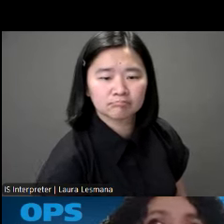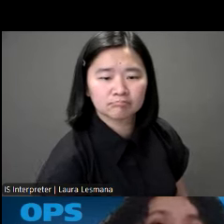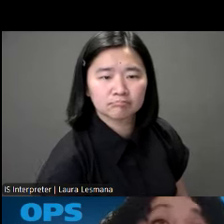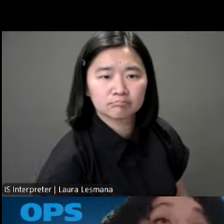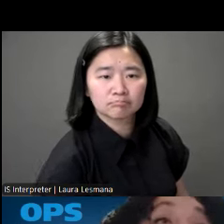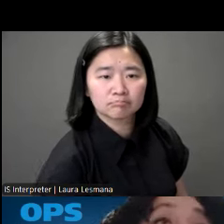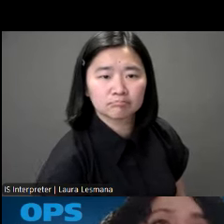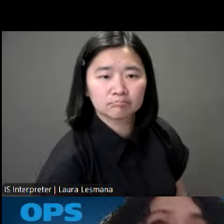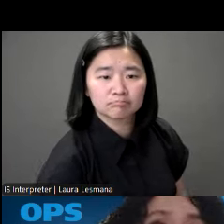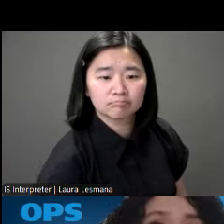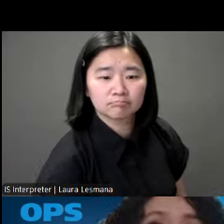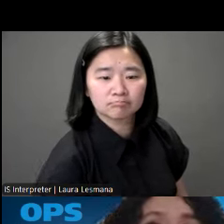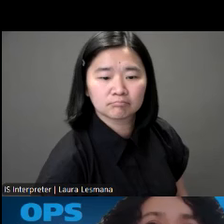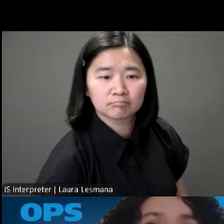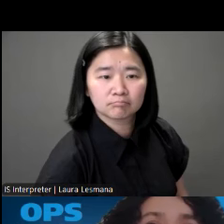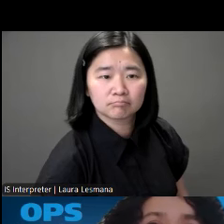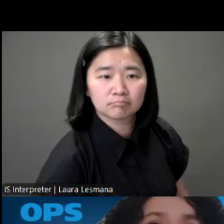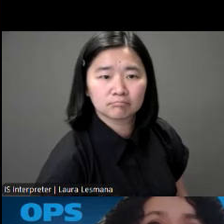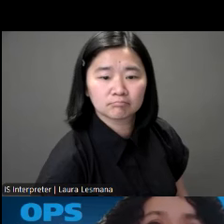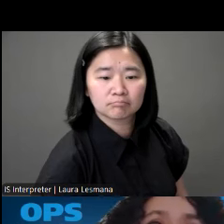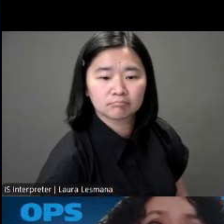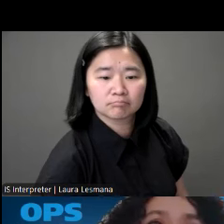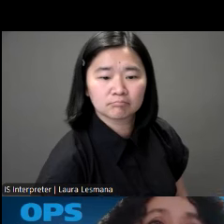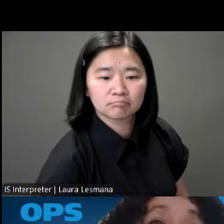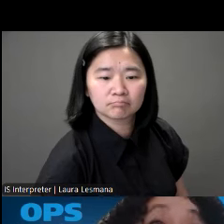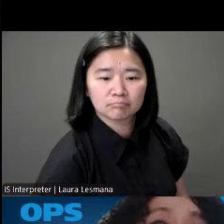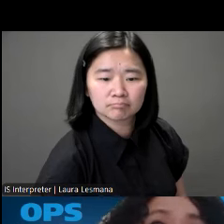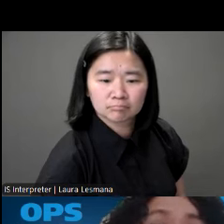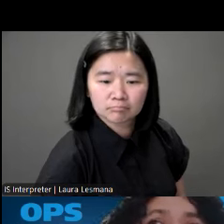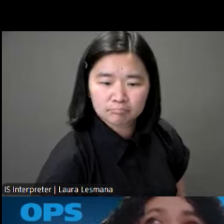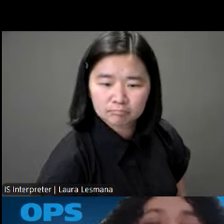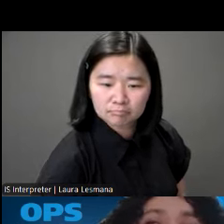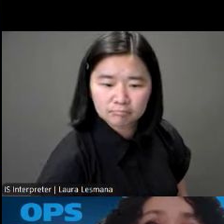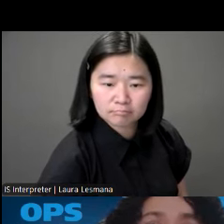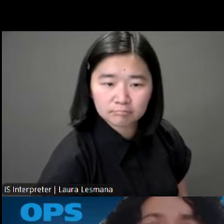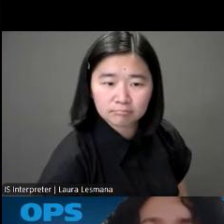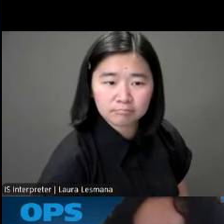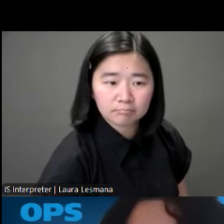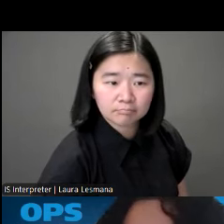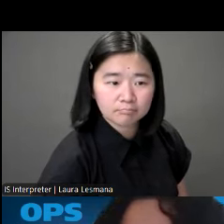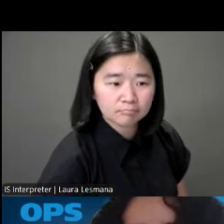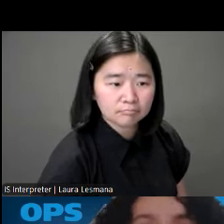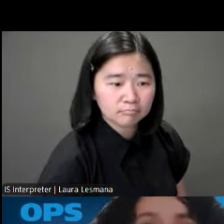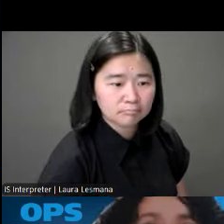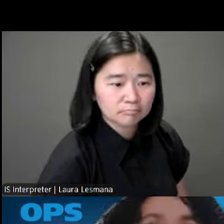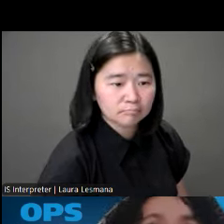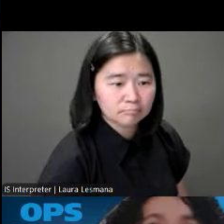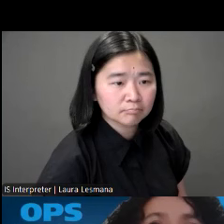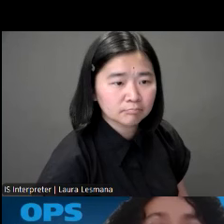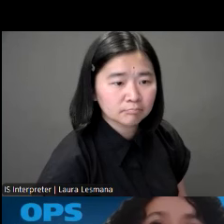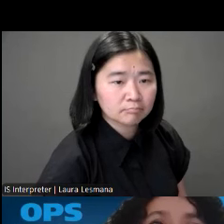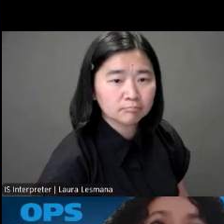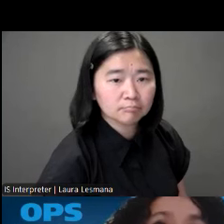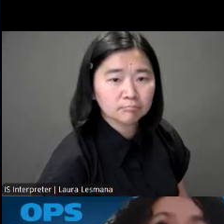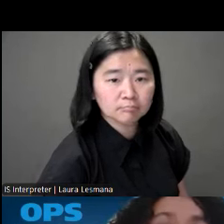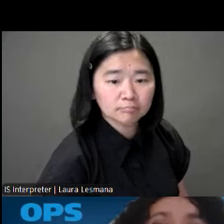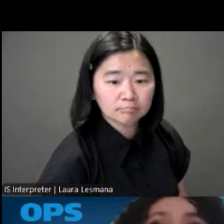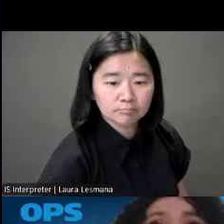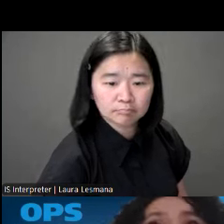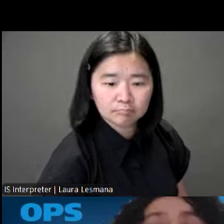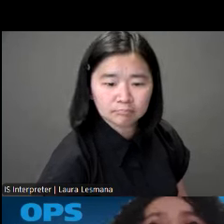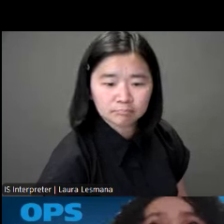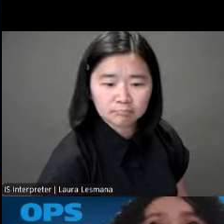sociales y of using condiciones social sociales para determinants and social poder acelerar conditions la to be able sección de to cualquier accelerate enfermedades. the actions Voy for a disease tratar de